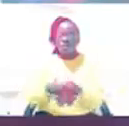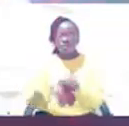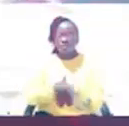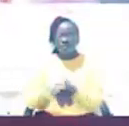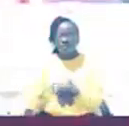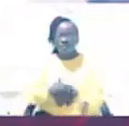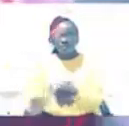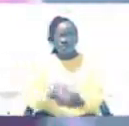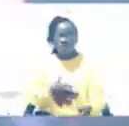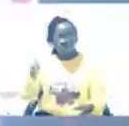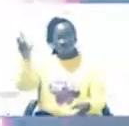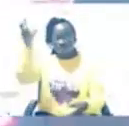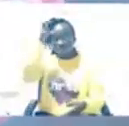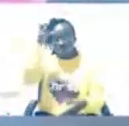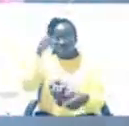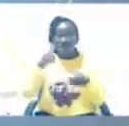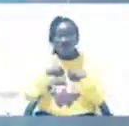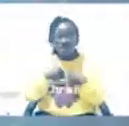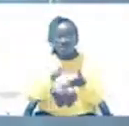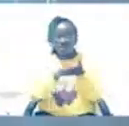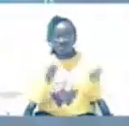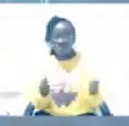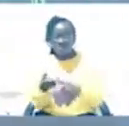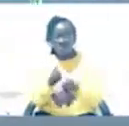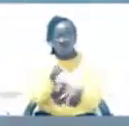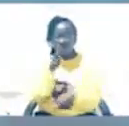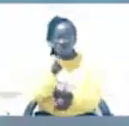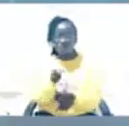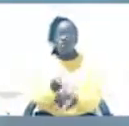God is about to bring it back to you.